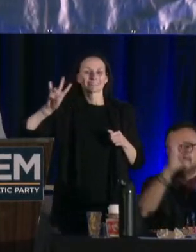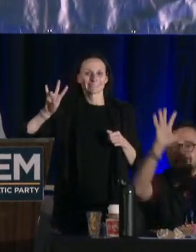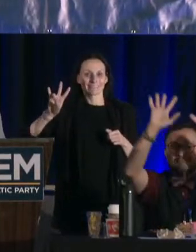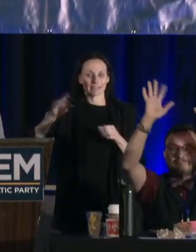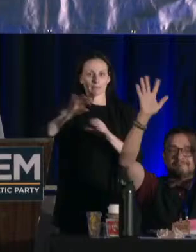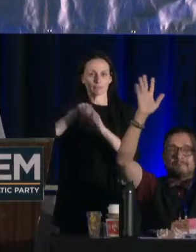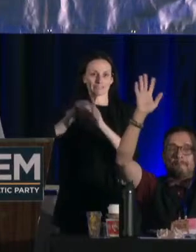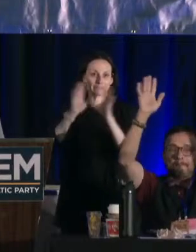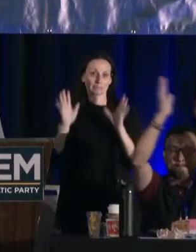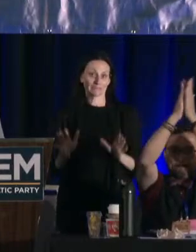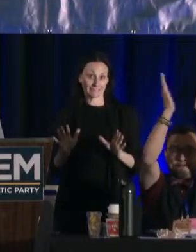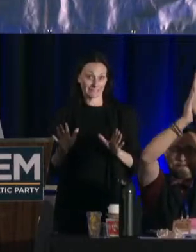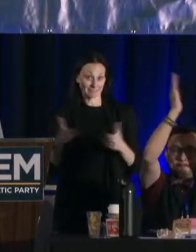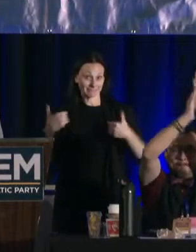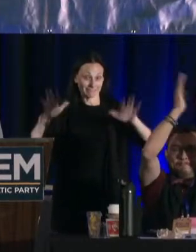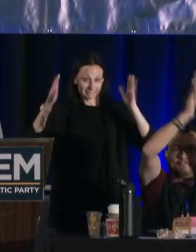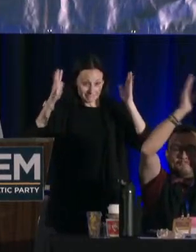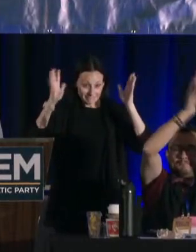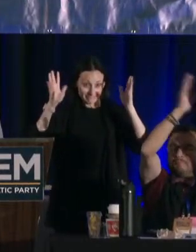497 participants.